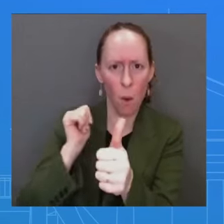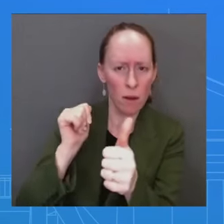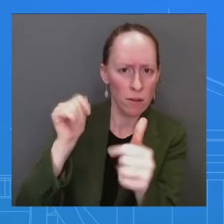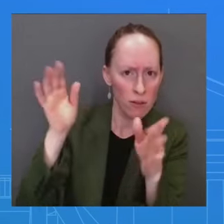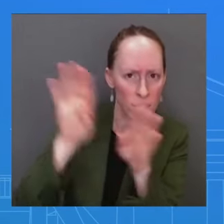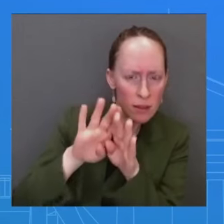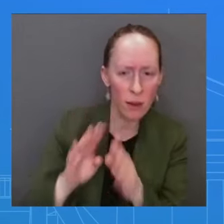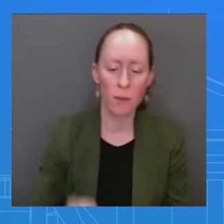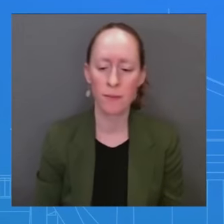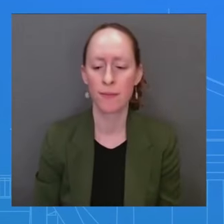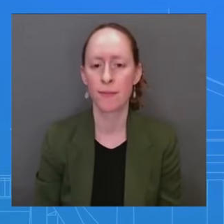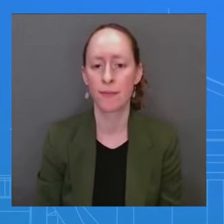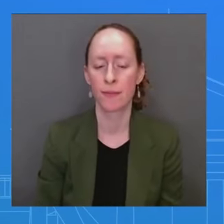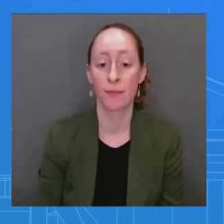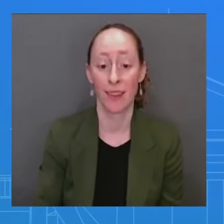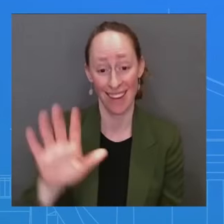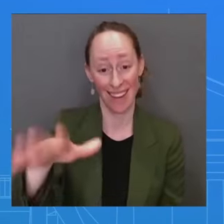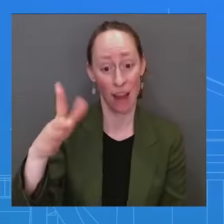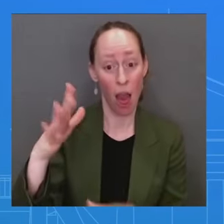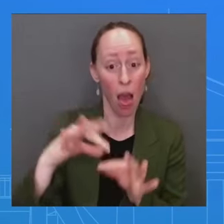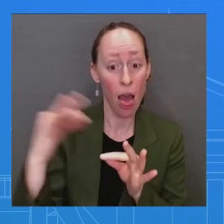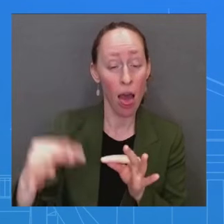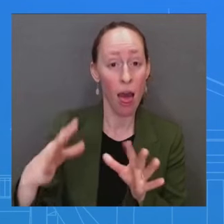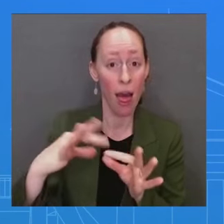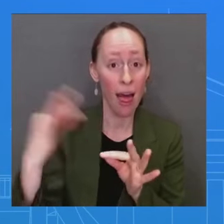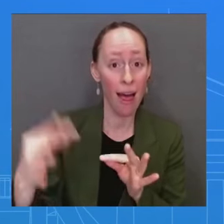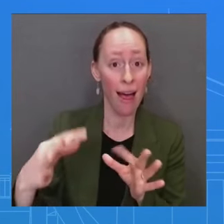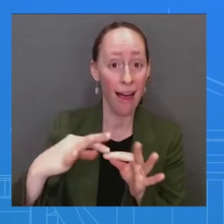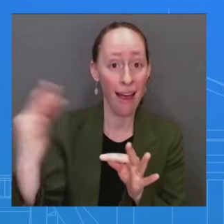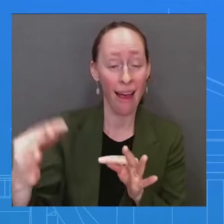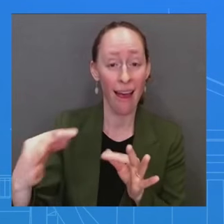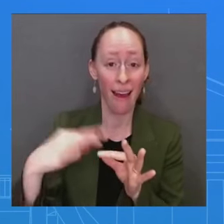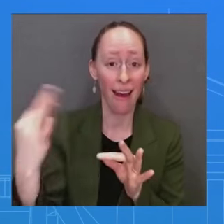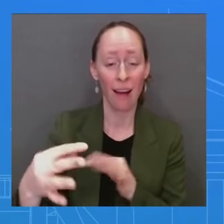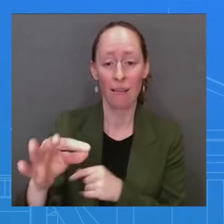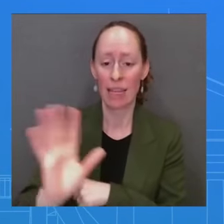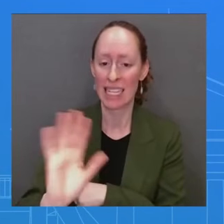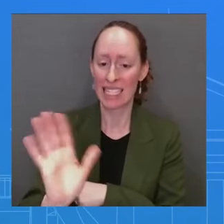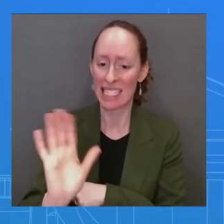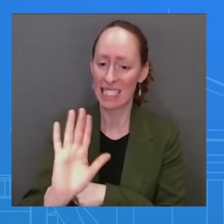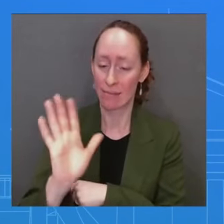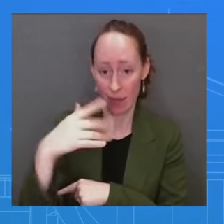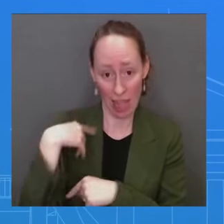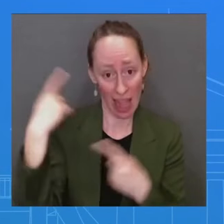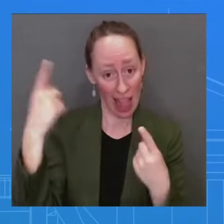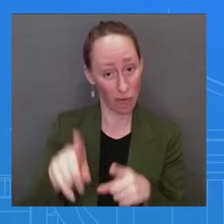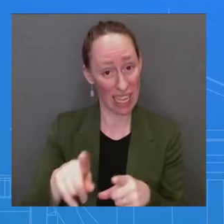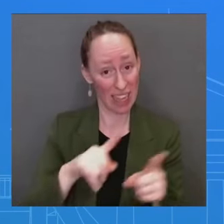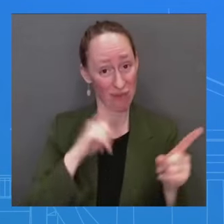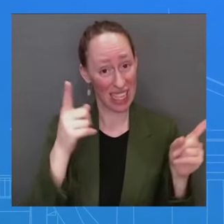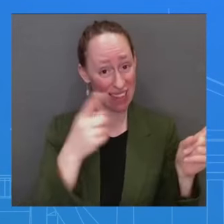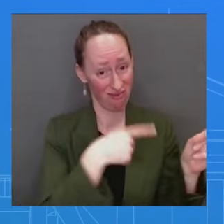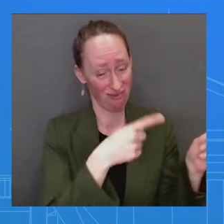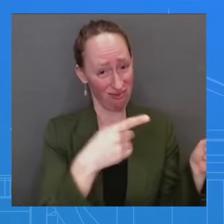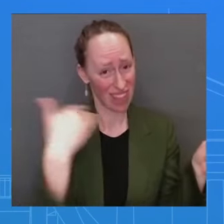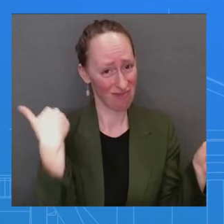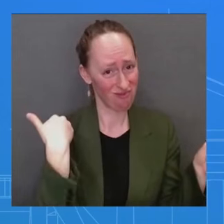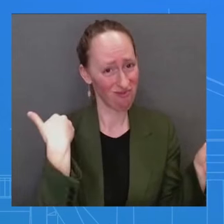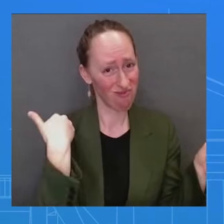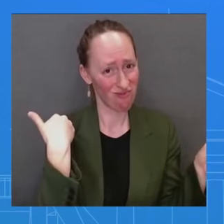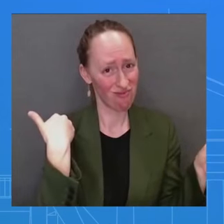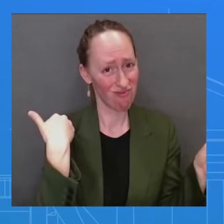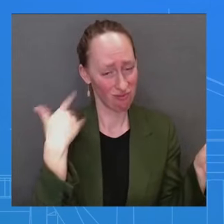should be operating. We've been very clear about that. They have a job to do. Keeping the government open is one of the basic things that they can do. Kicking it